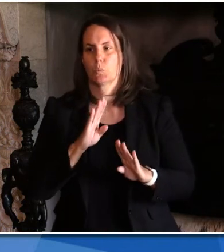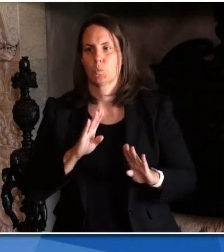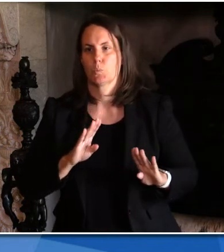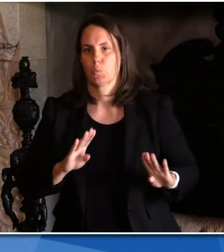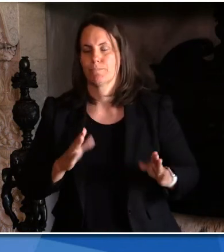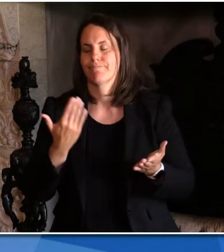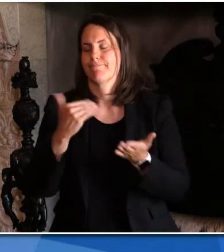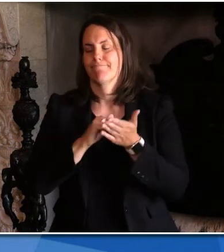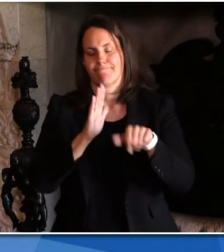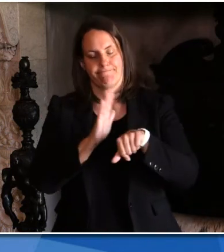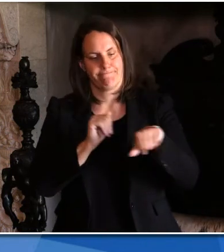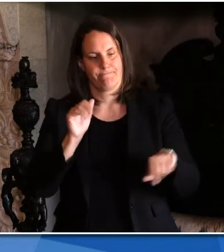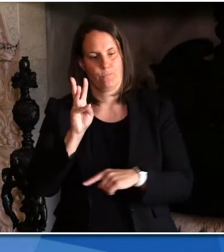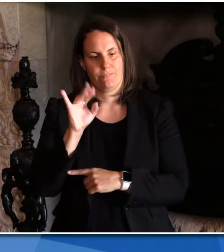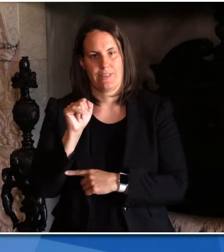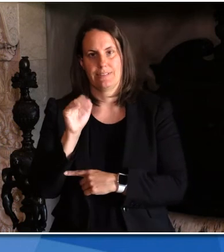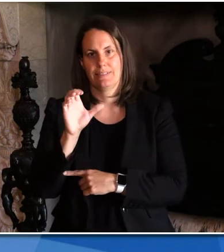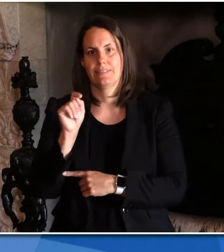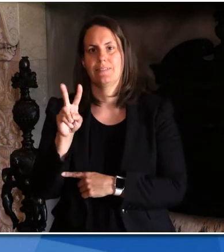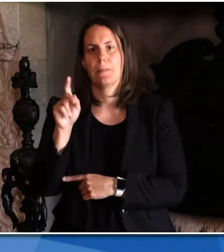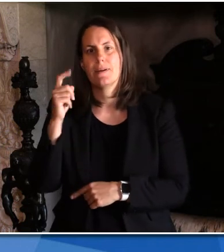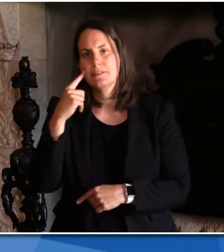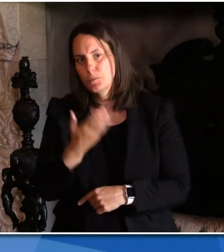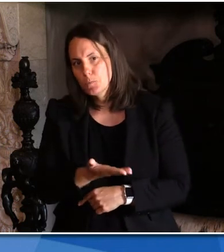WISC TV in Madison.